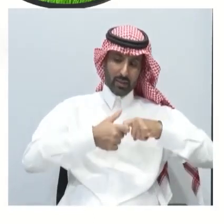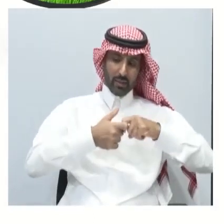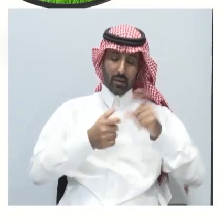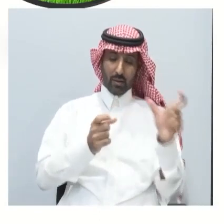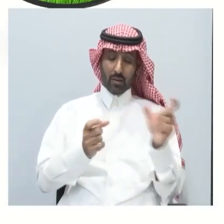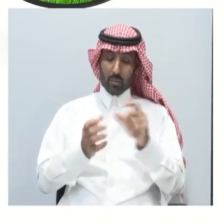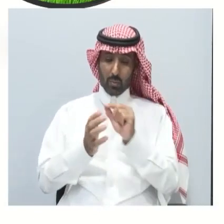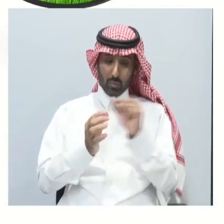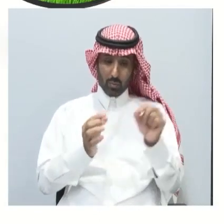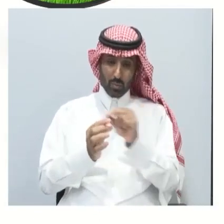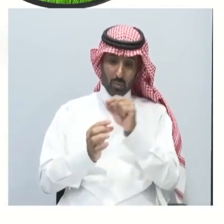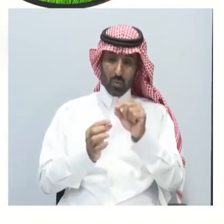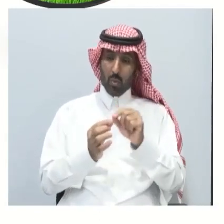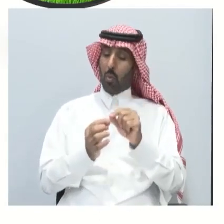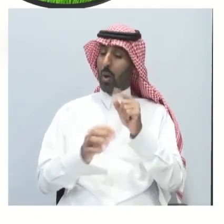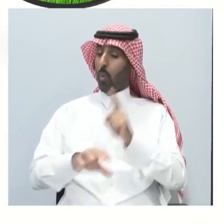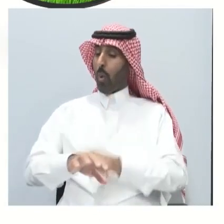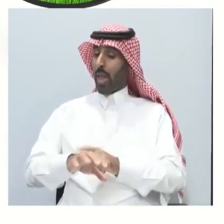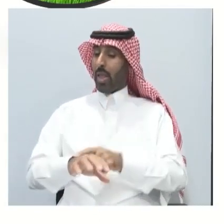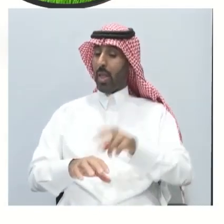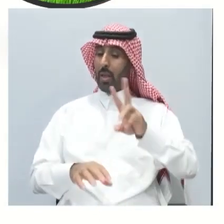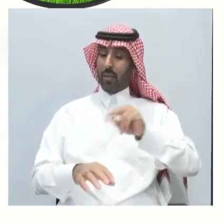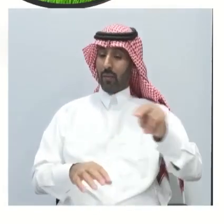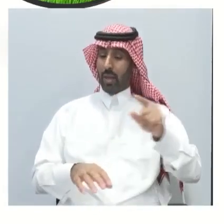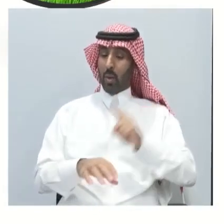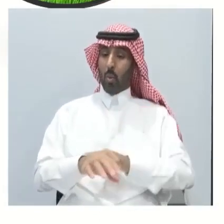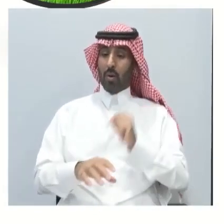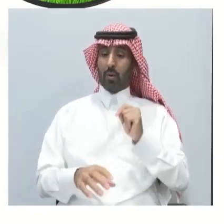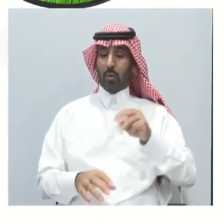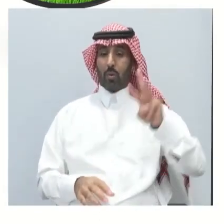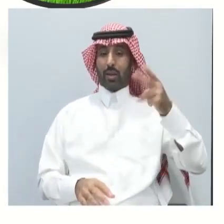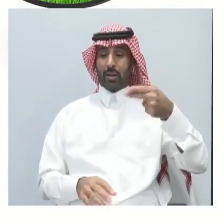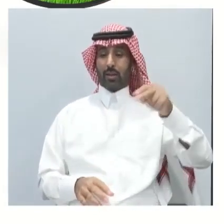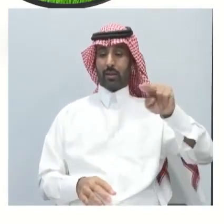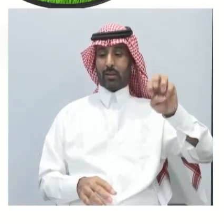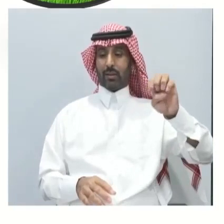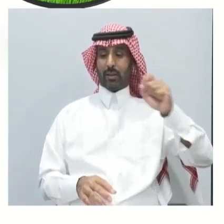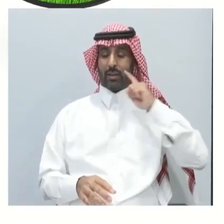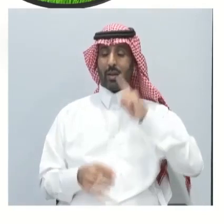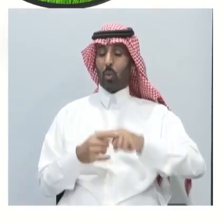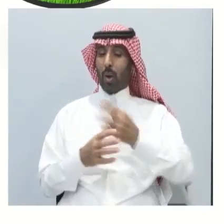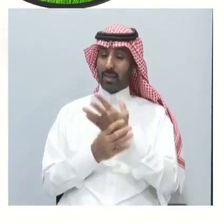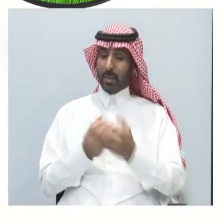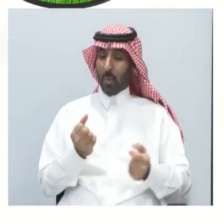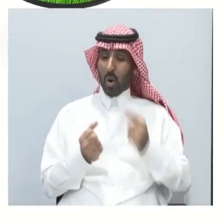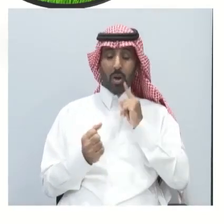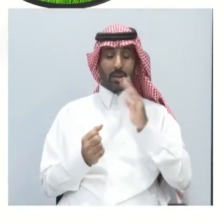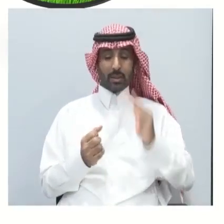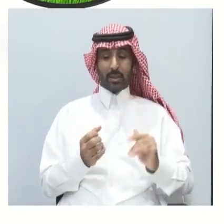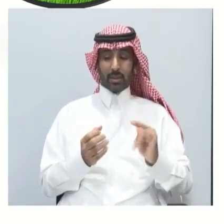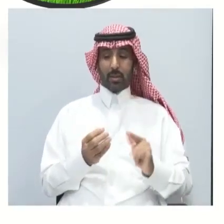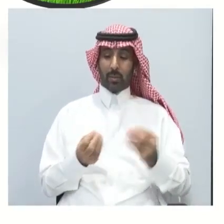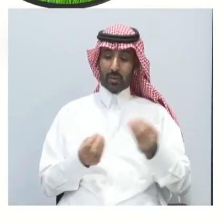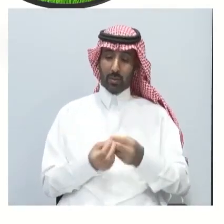I highlighted one of them, which is when. So when we read the sentence, we have here, he was born in Jeddah, but moved to Riyadh with